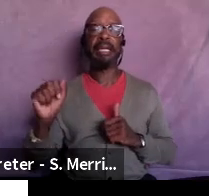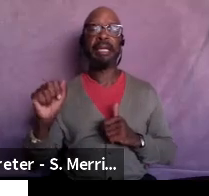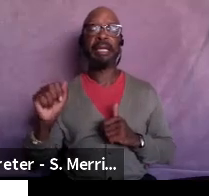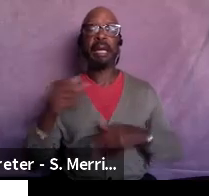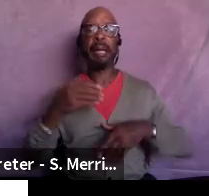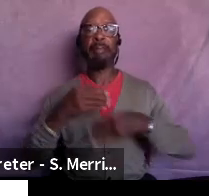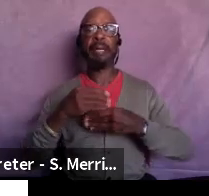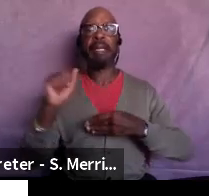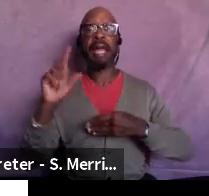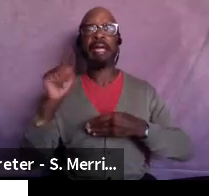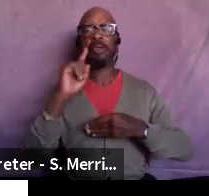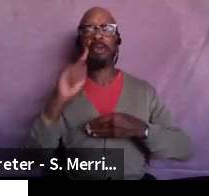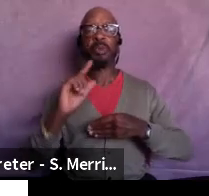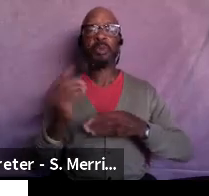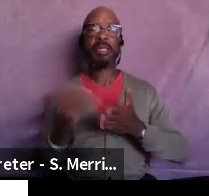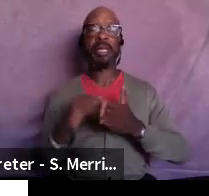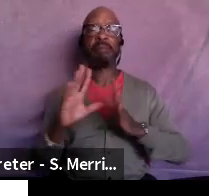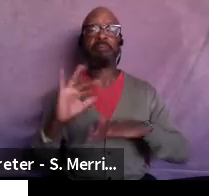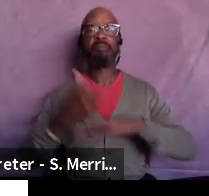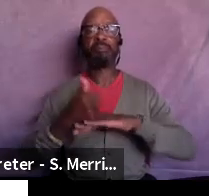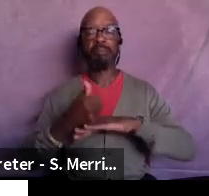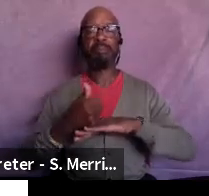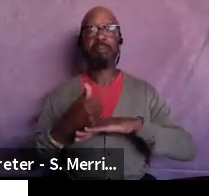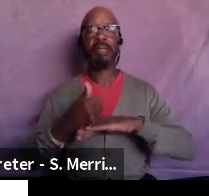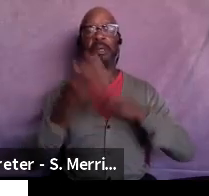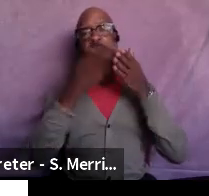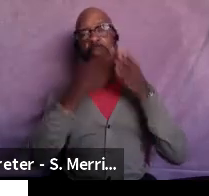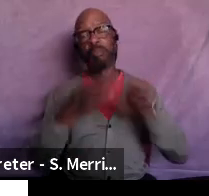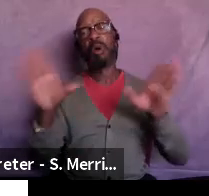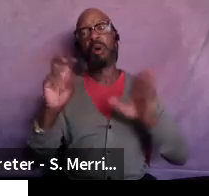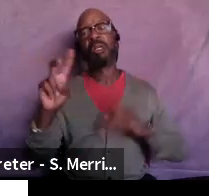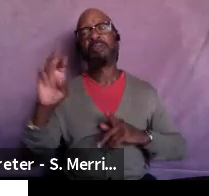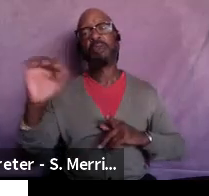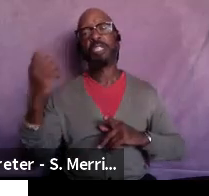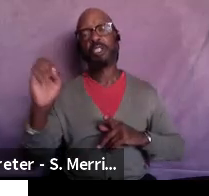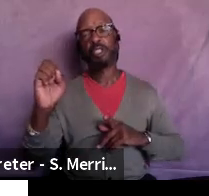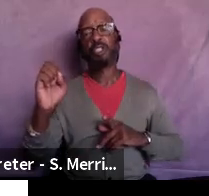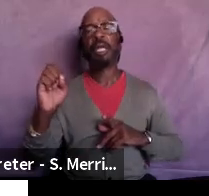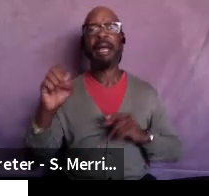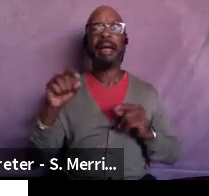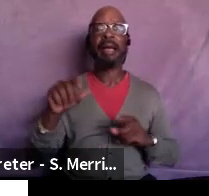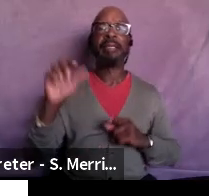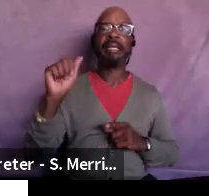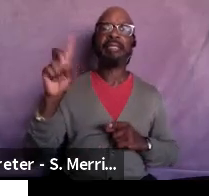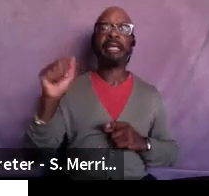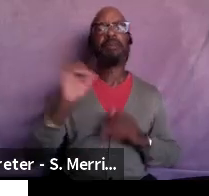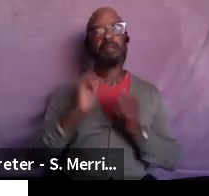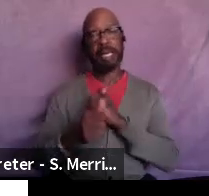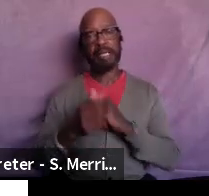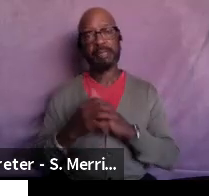restore broad coverage as was intended by Congress when the Americans with Disabilities Act was passed.